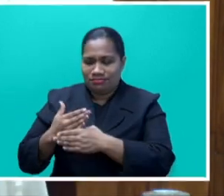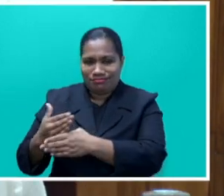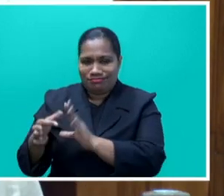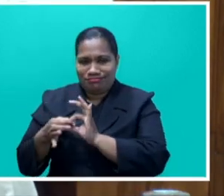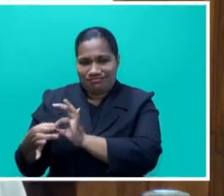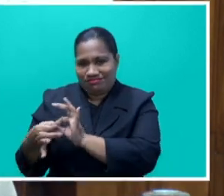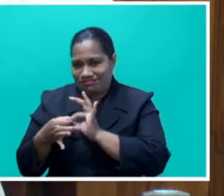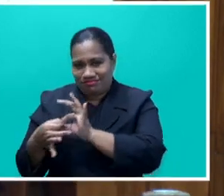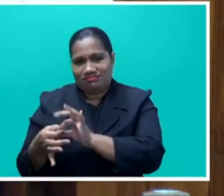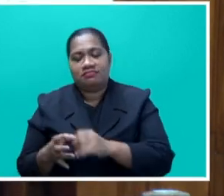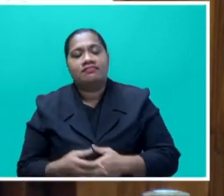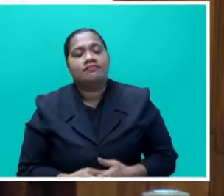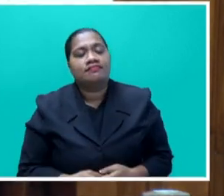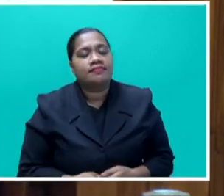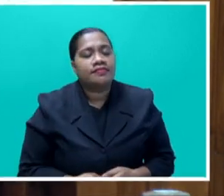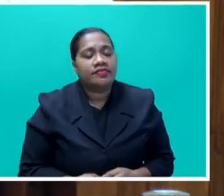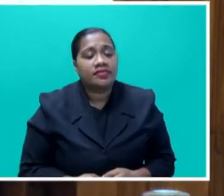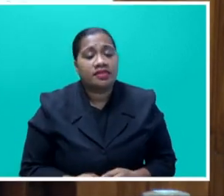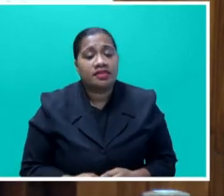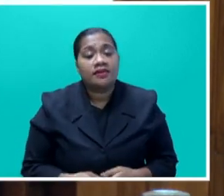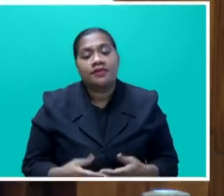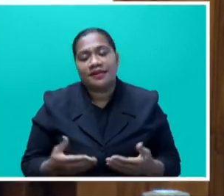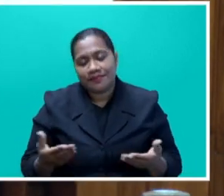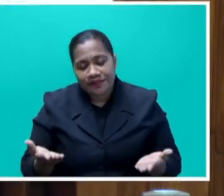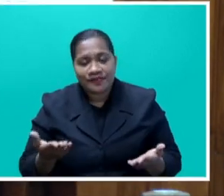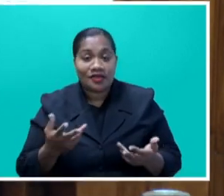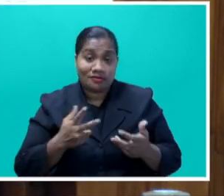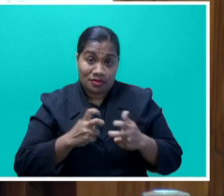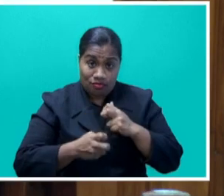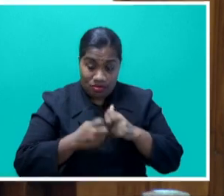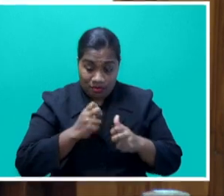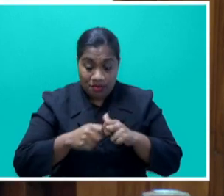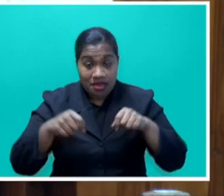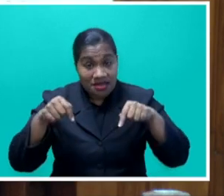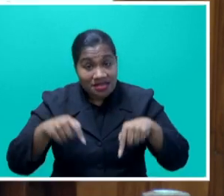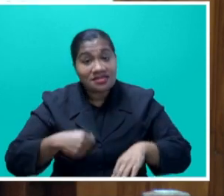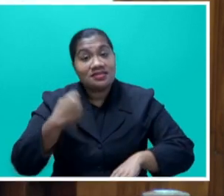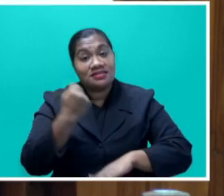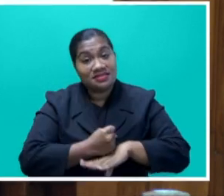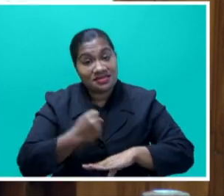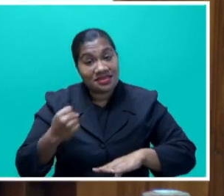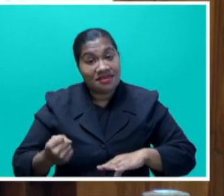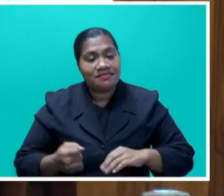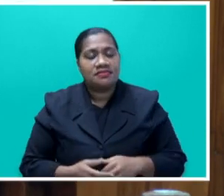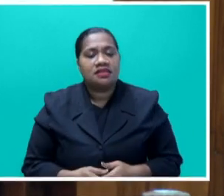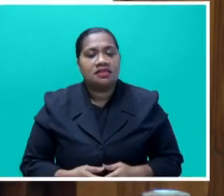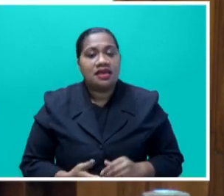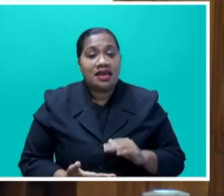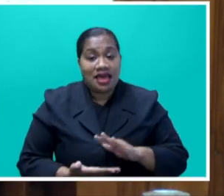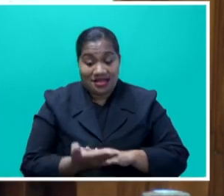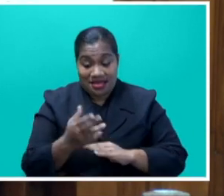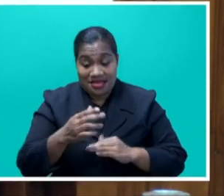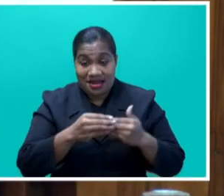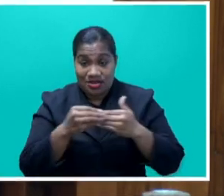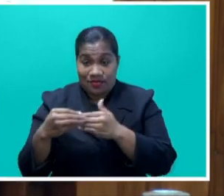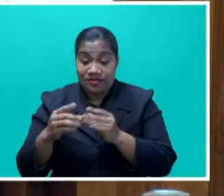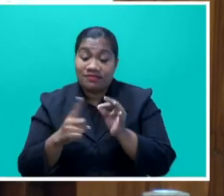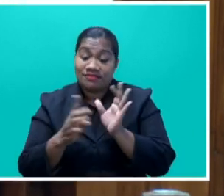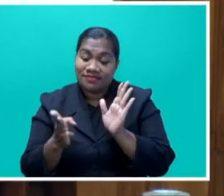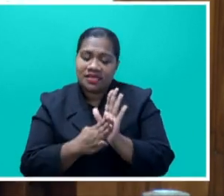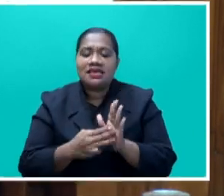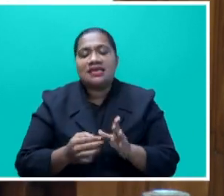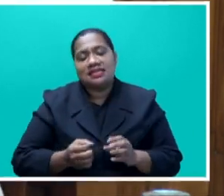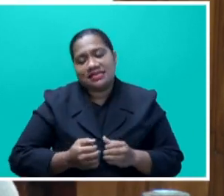Mr. Speaker, sir, despite this problem, it is this government under the able leadership of our Prime Minister that started upgrading settlements